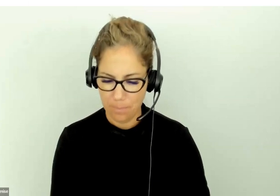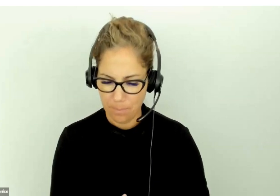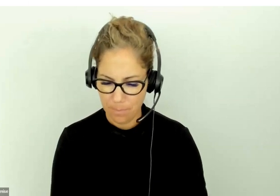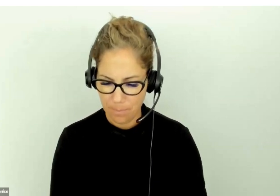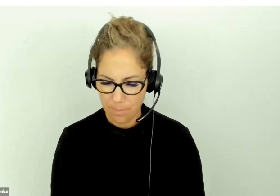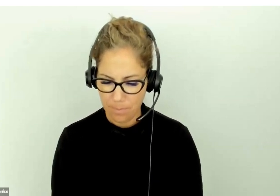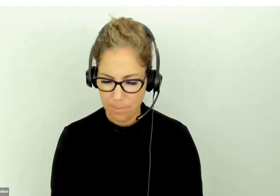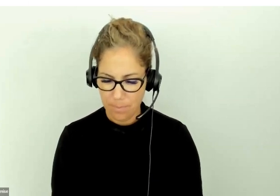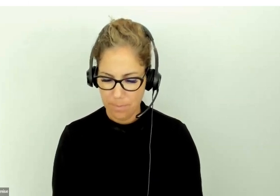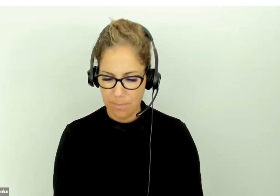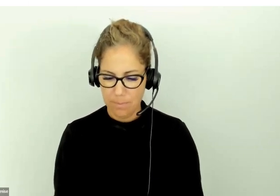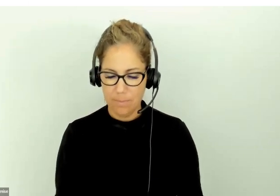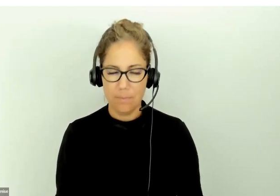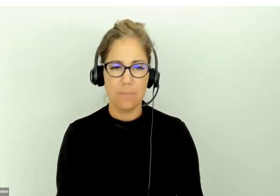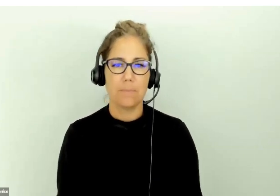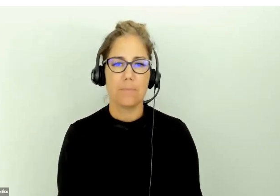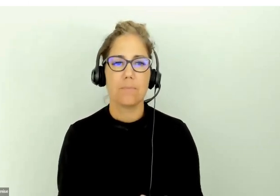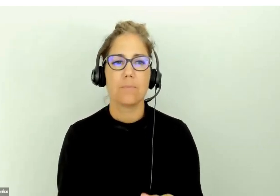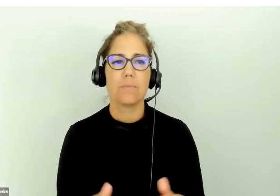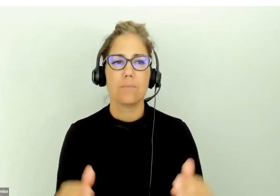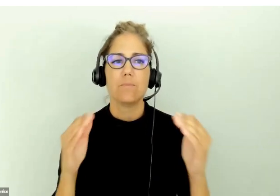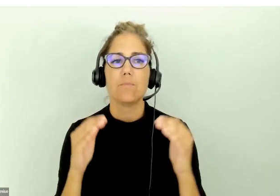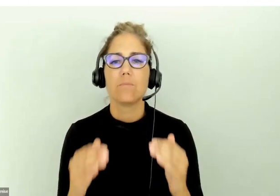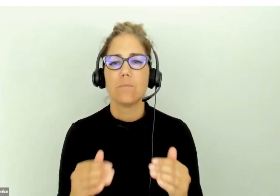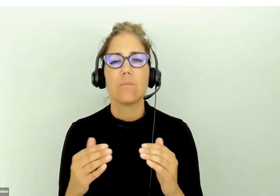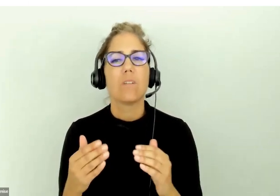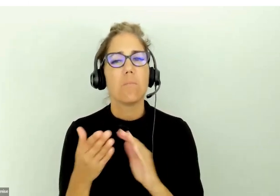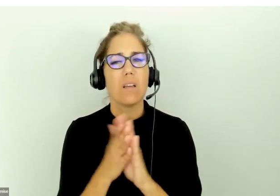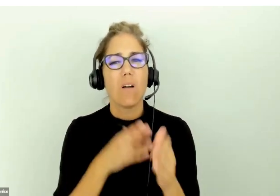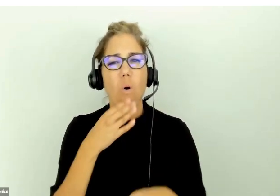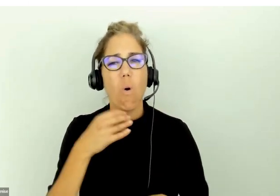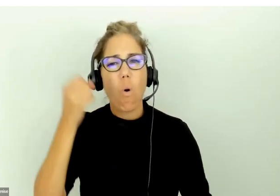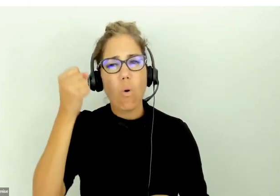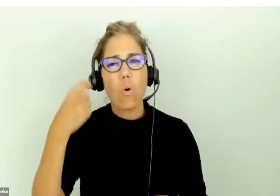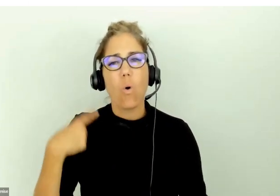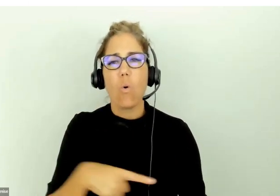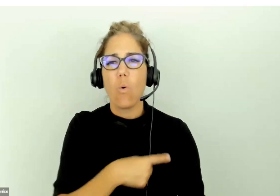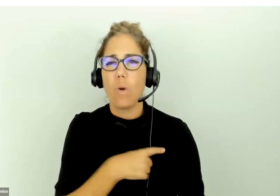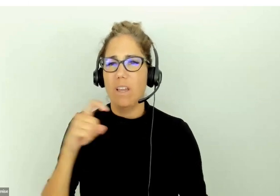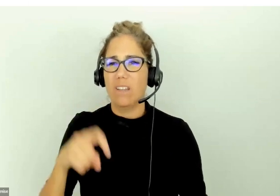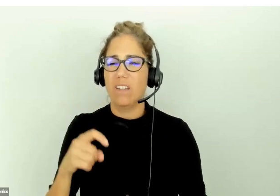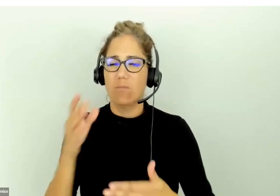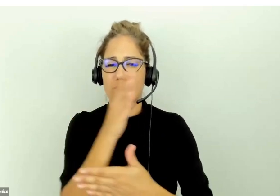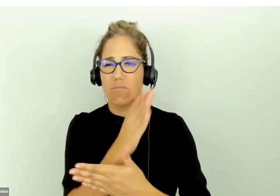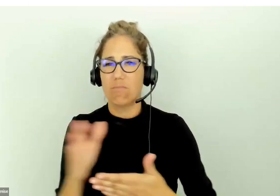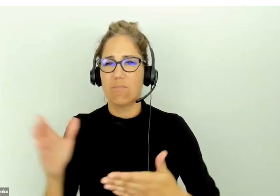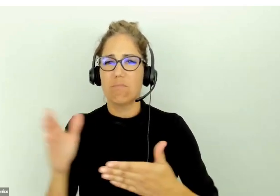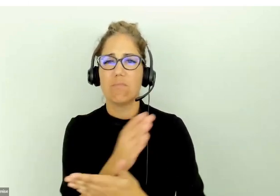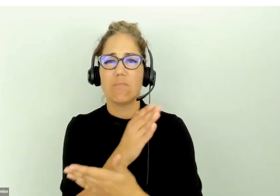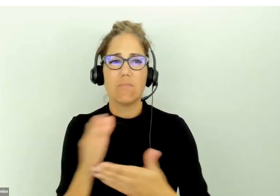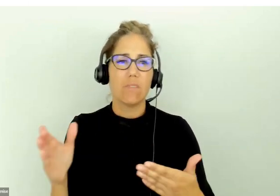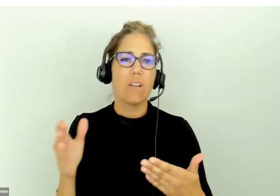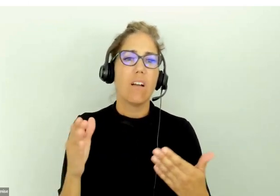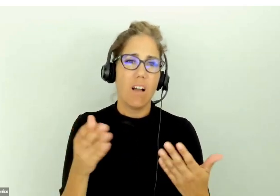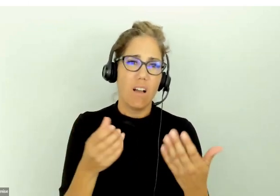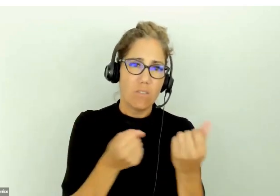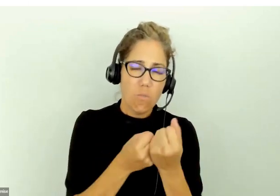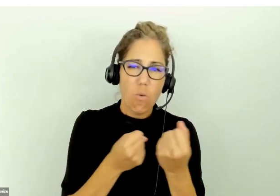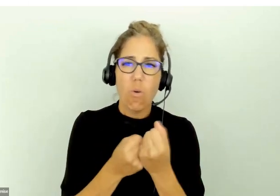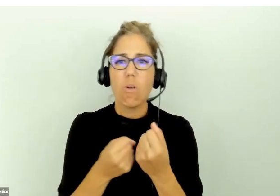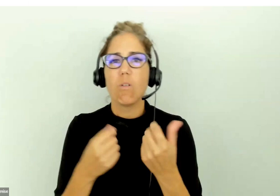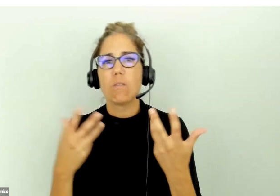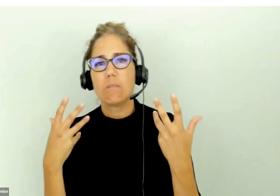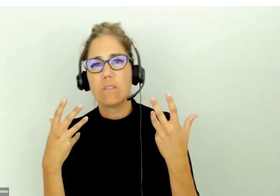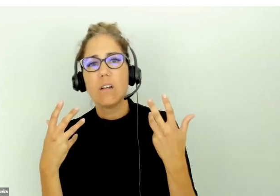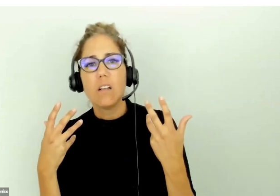Thank you, Vicki. As we age, we will likely need a range of healthcare and social supports. However, older